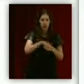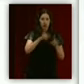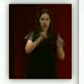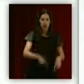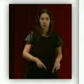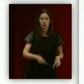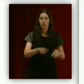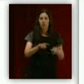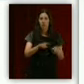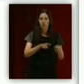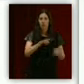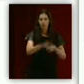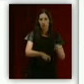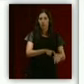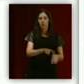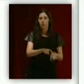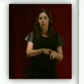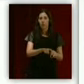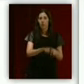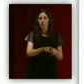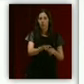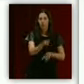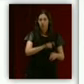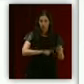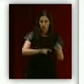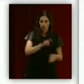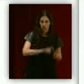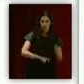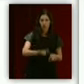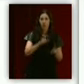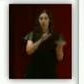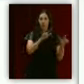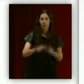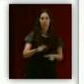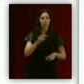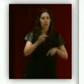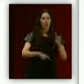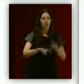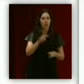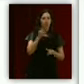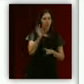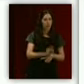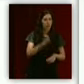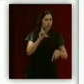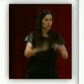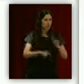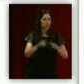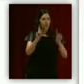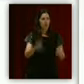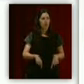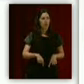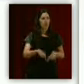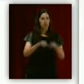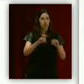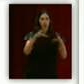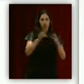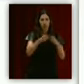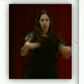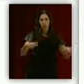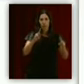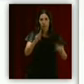the arrows, the user can browse through the multimedia content or access the previous or